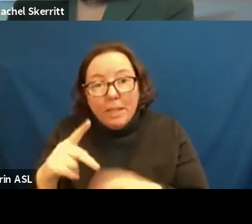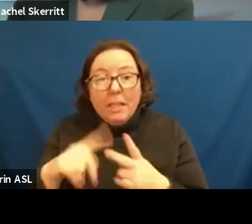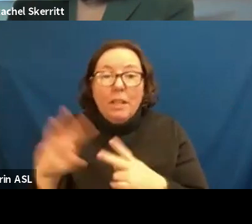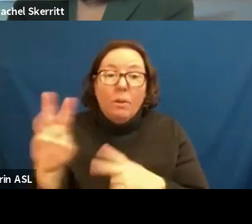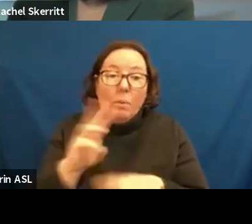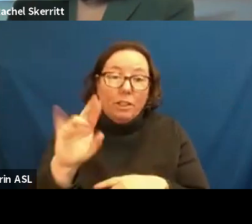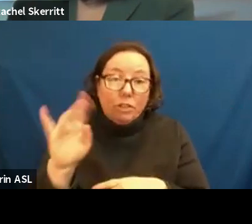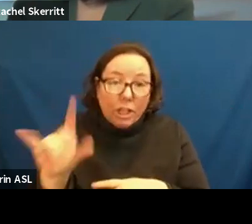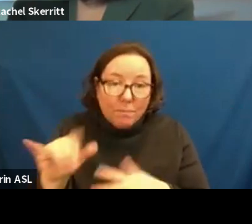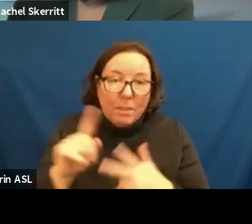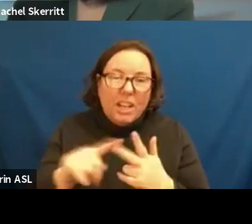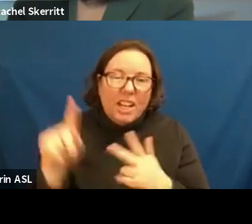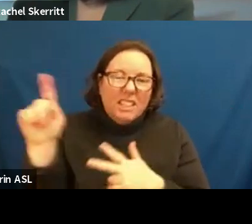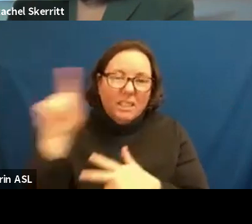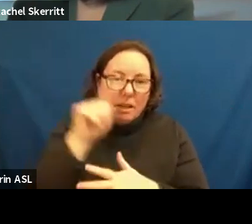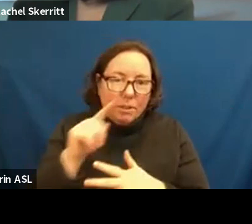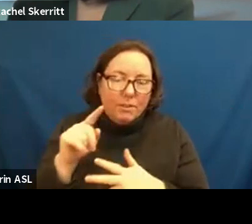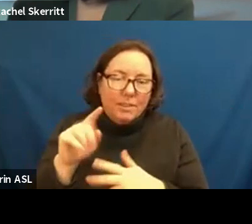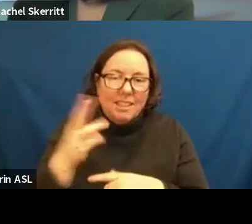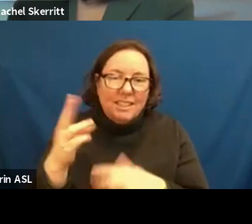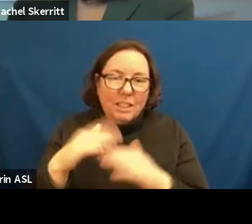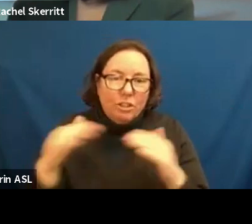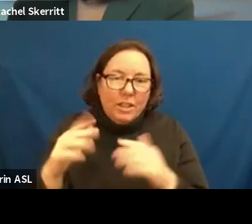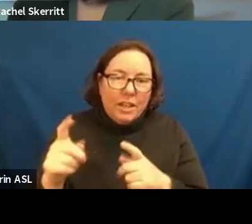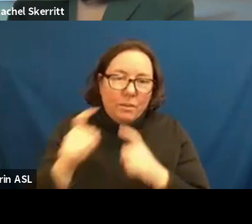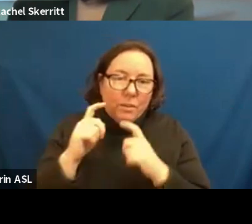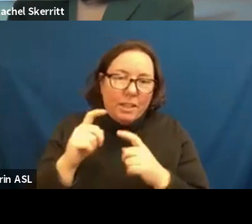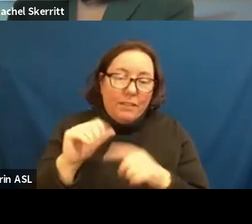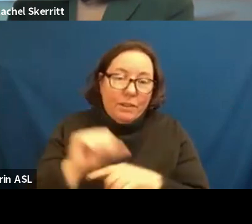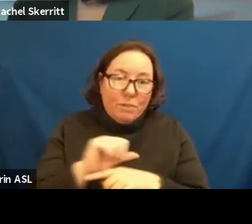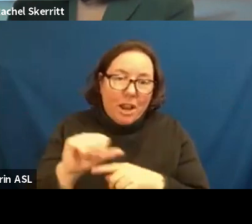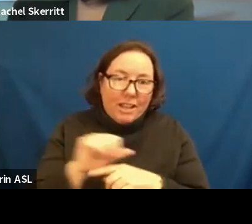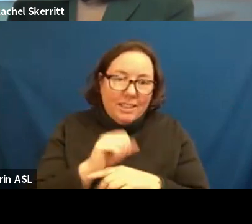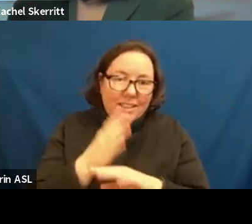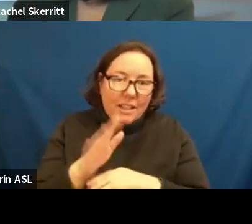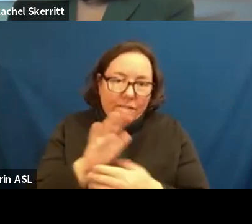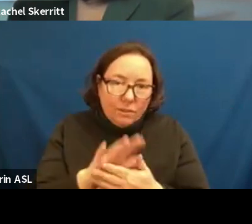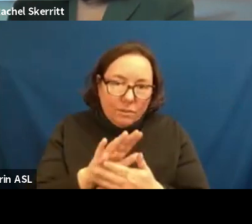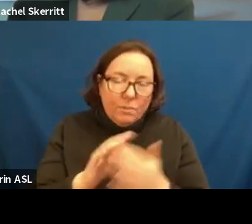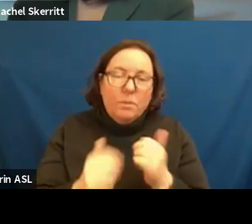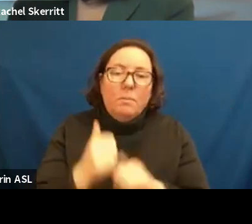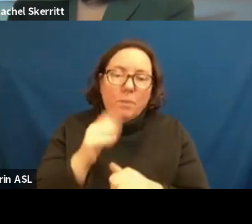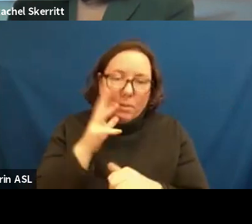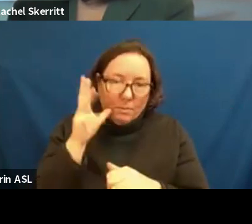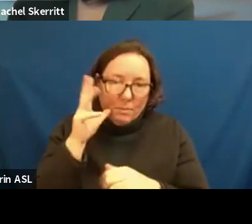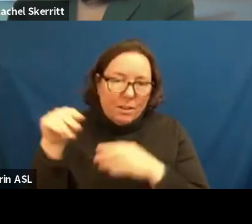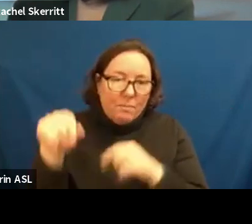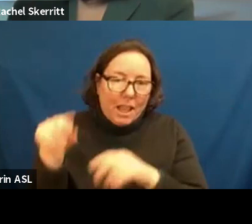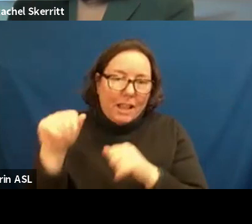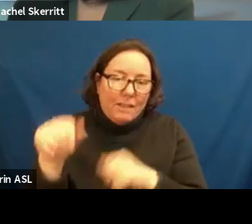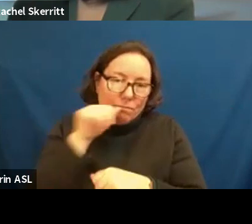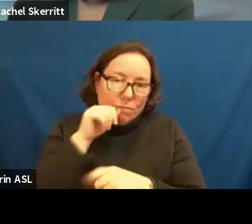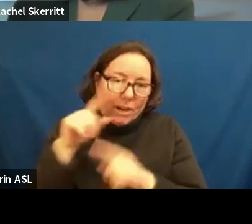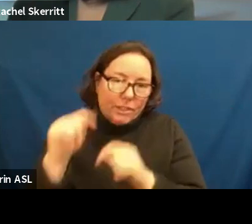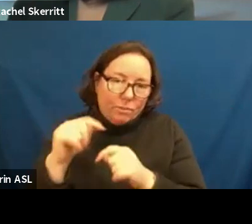In the 6th grade, we were given ISE practice after school, and most parents paid for private test prep tutoring to try to make sure their child could